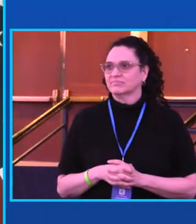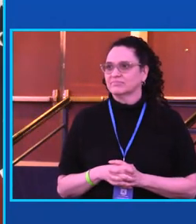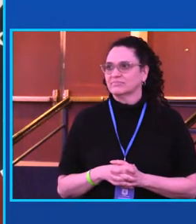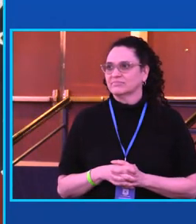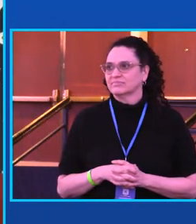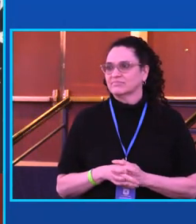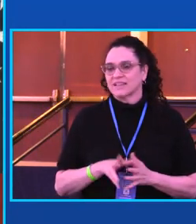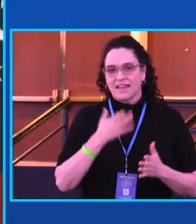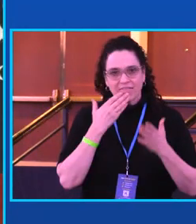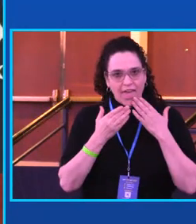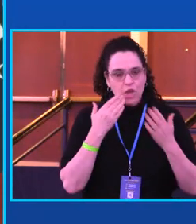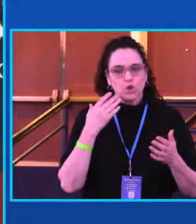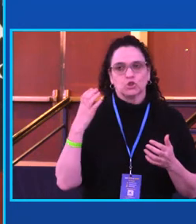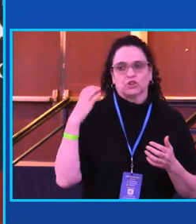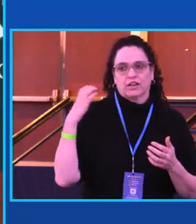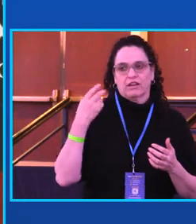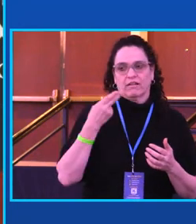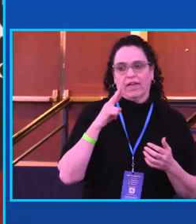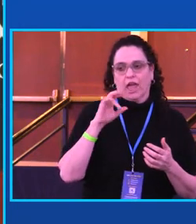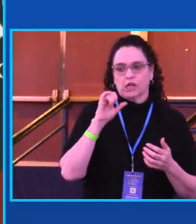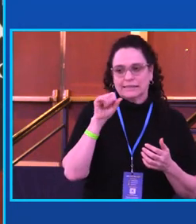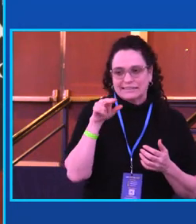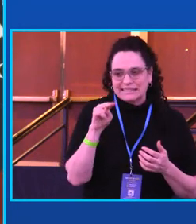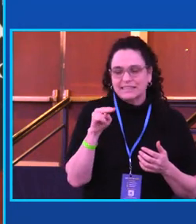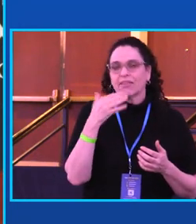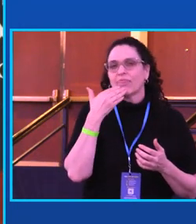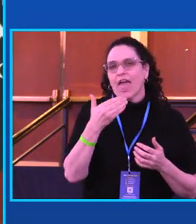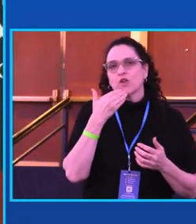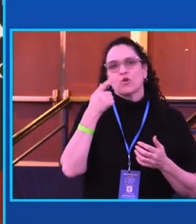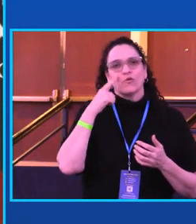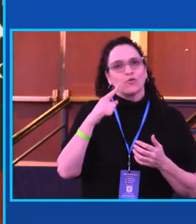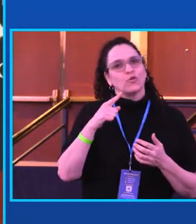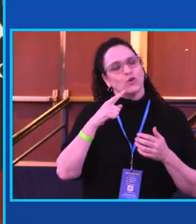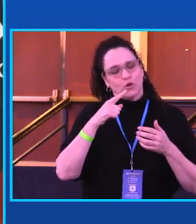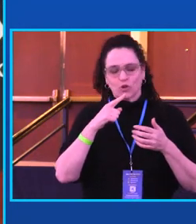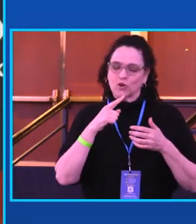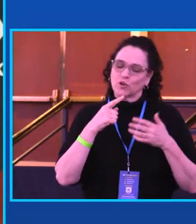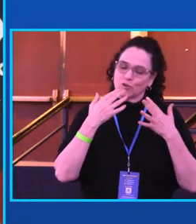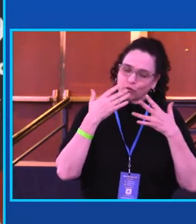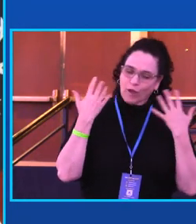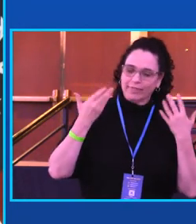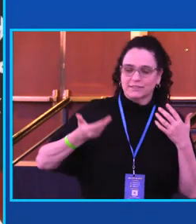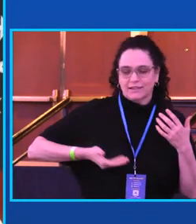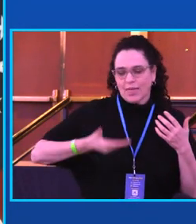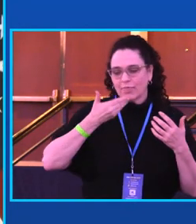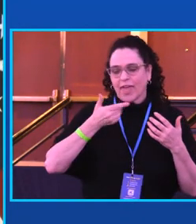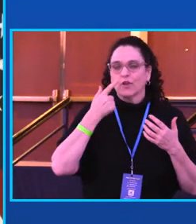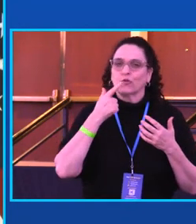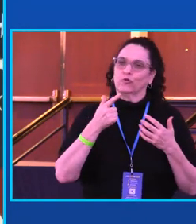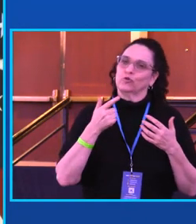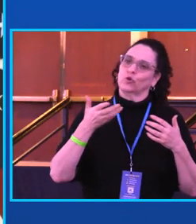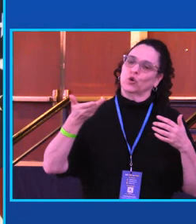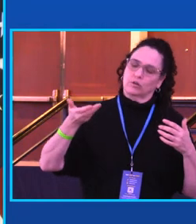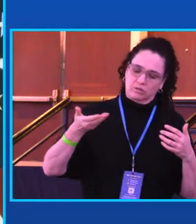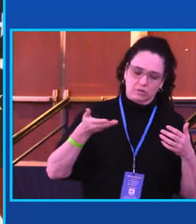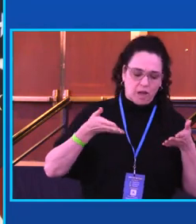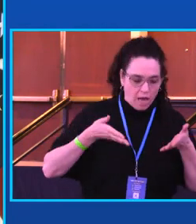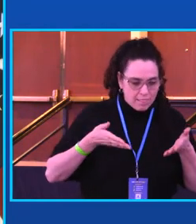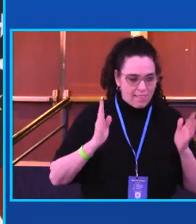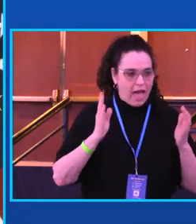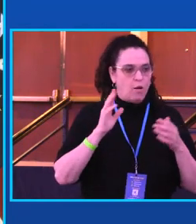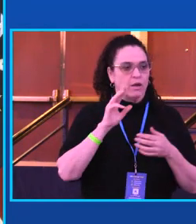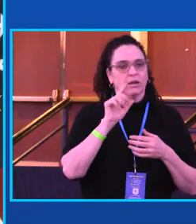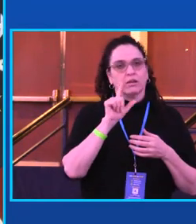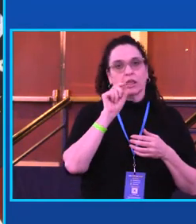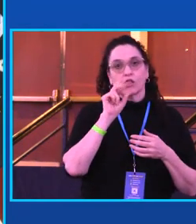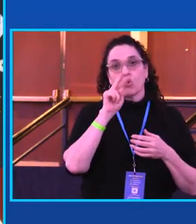Thank you, Chair Harrison, for your kind introduction, and thank you for giving my good friend Lorraine Miller and me the opportunity